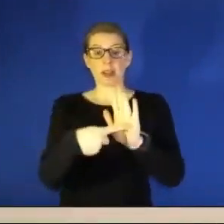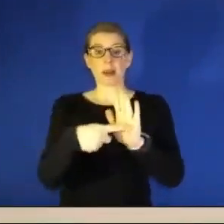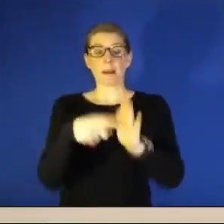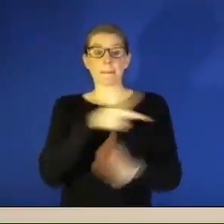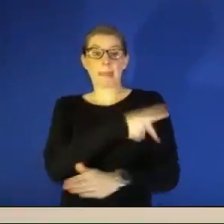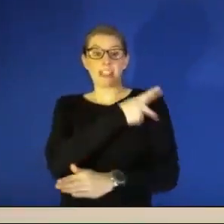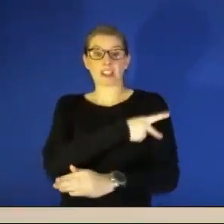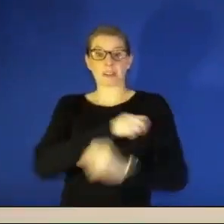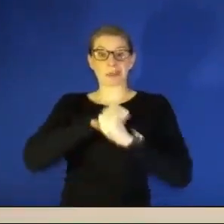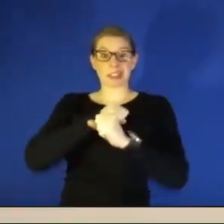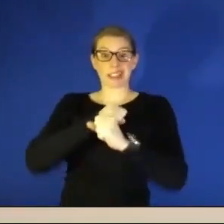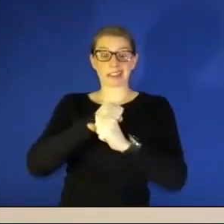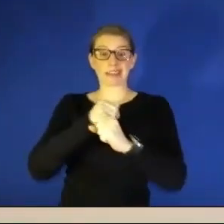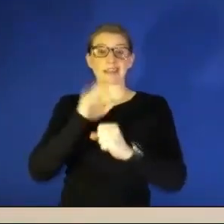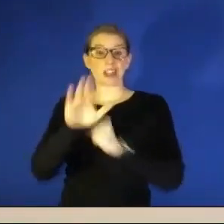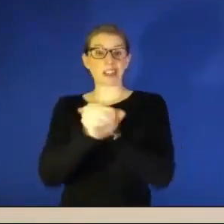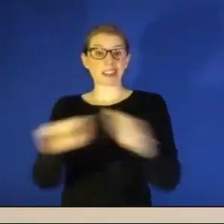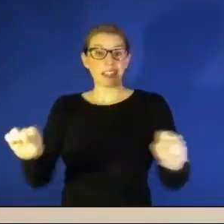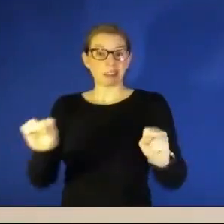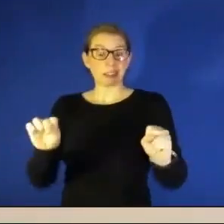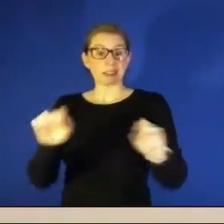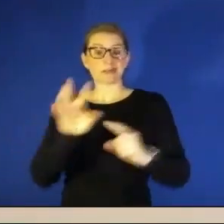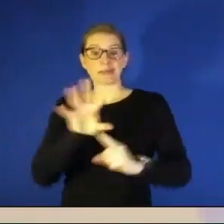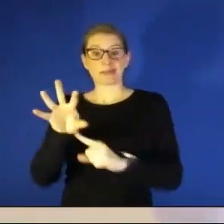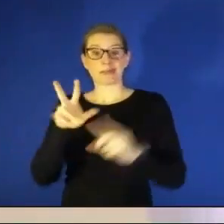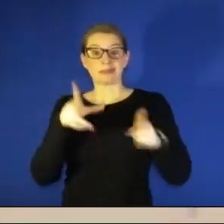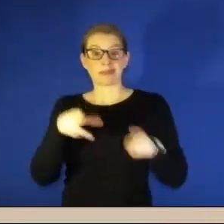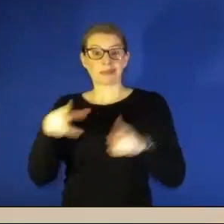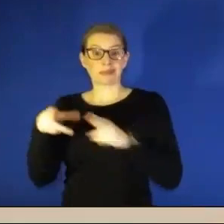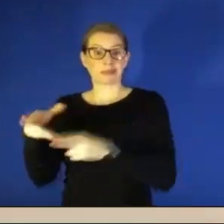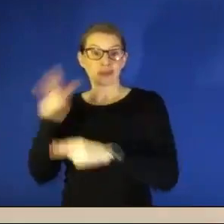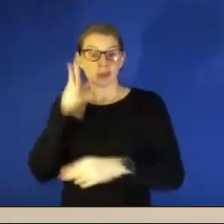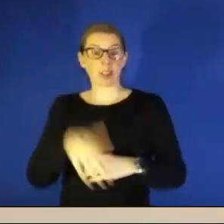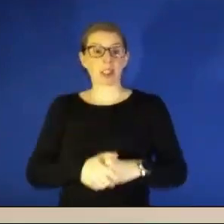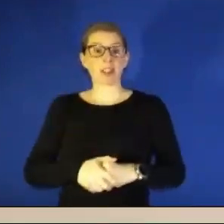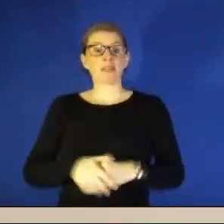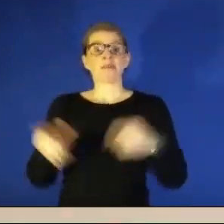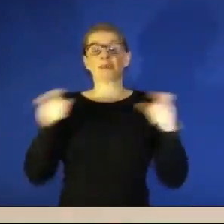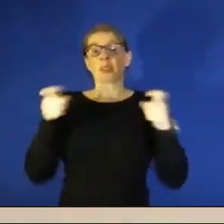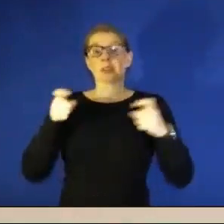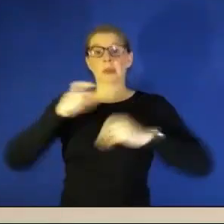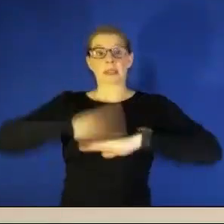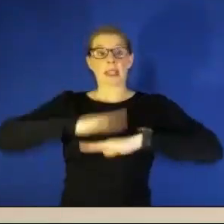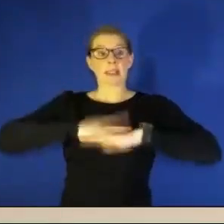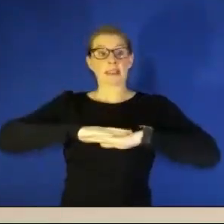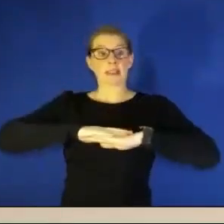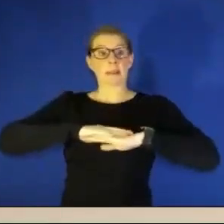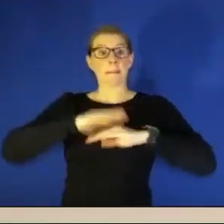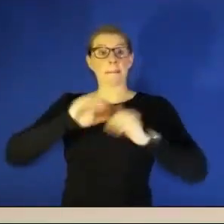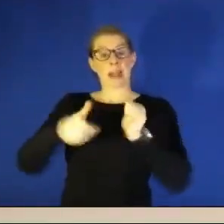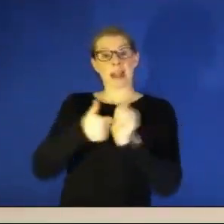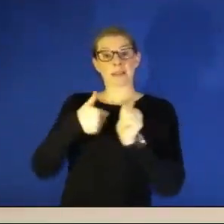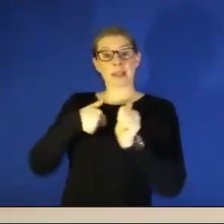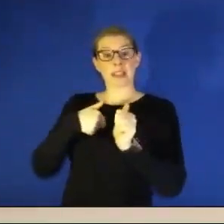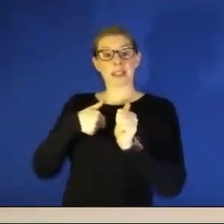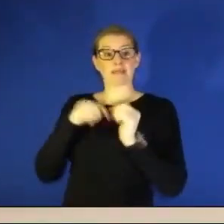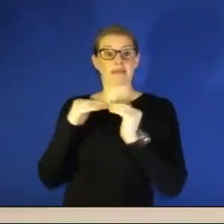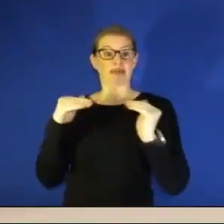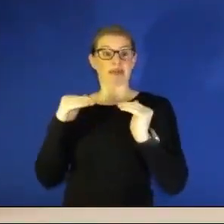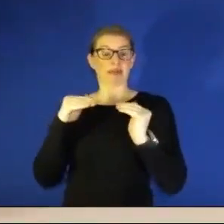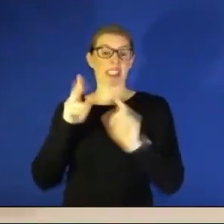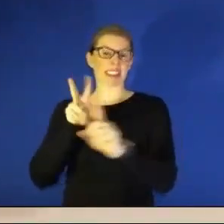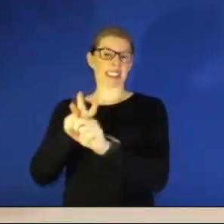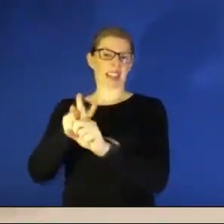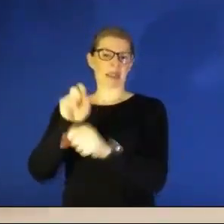safety. But this is the control desk. This is where everyone reports for their shift. Behind me, this would be the equivalent of, say, an assignment board in a